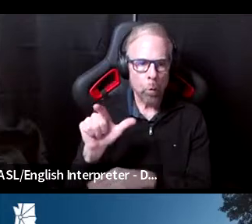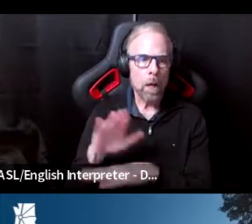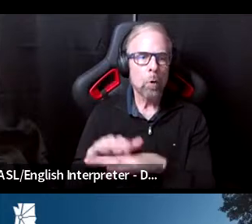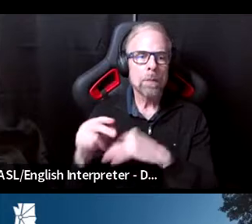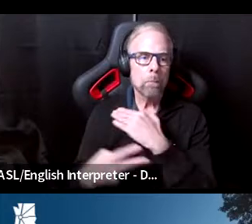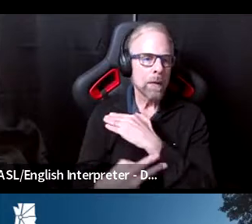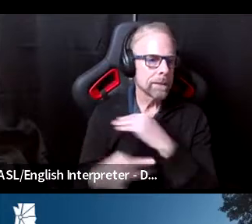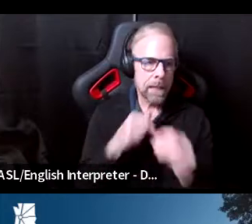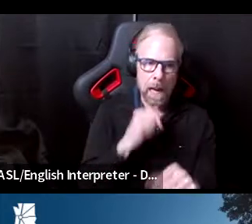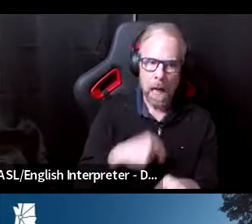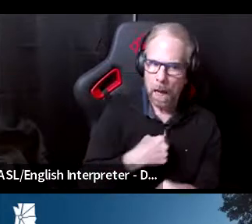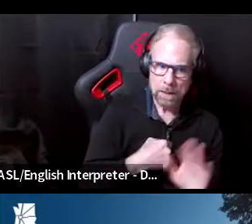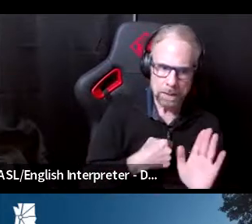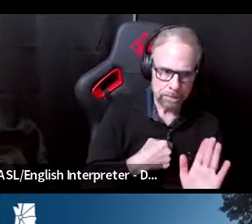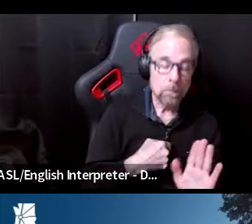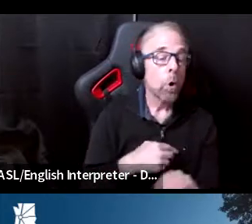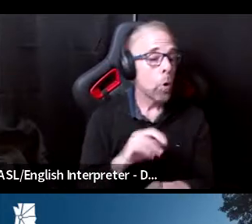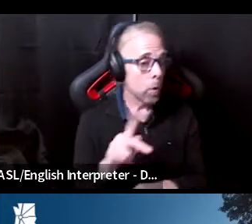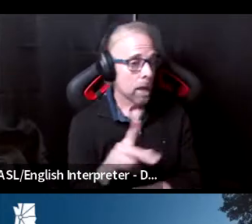Okay, thank you.